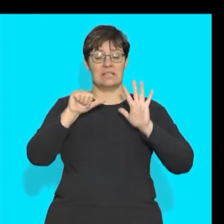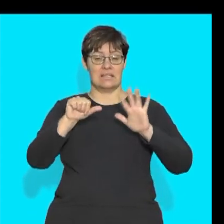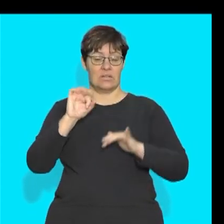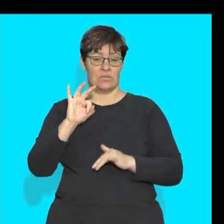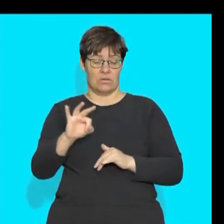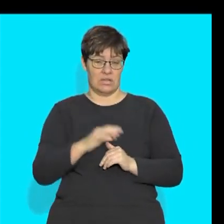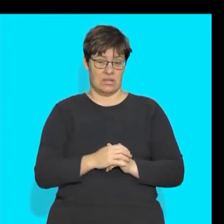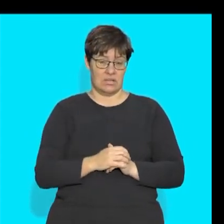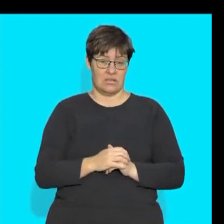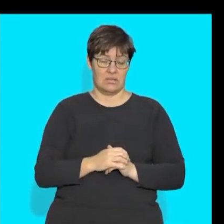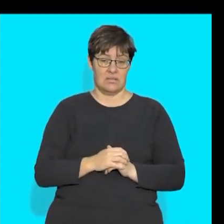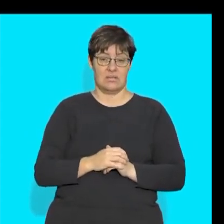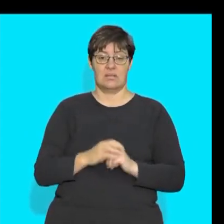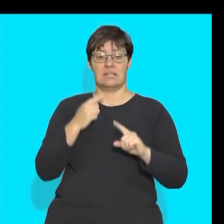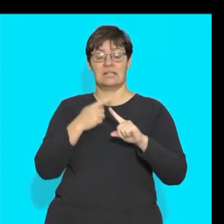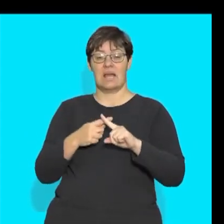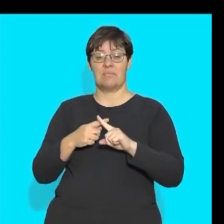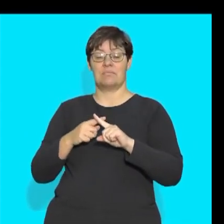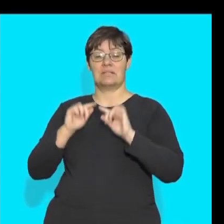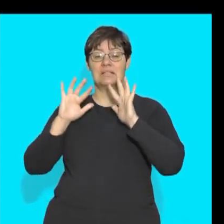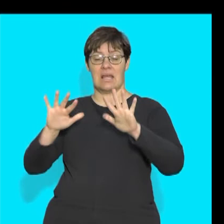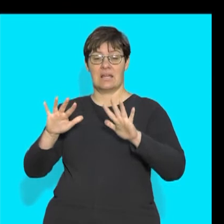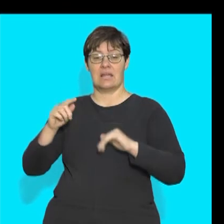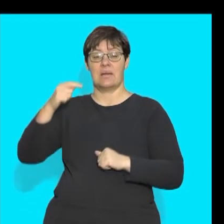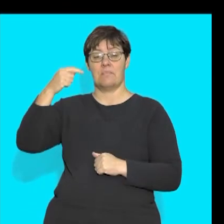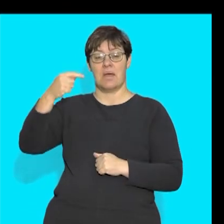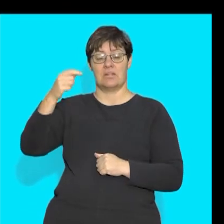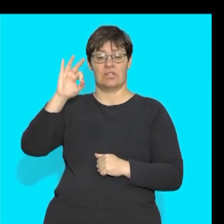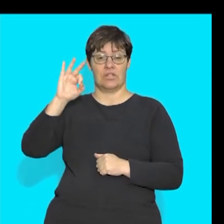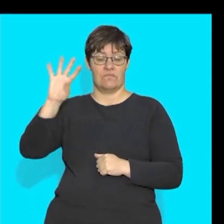6,63 times 10 to the minus 34.